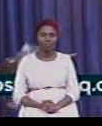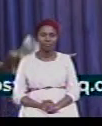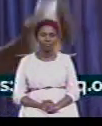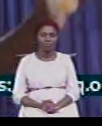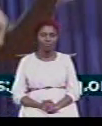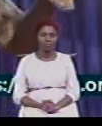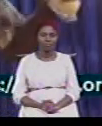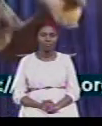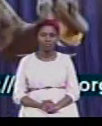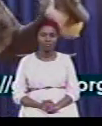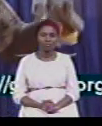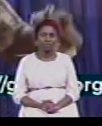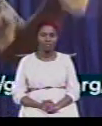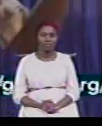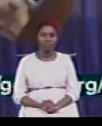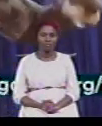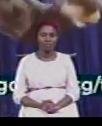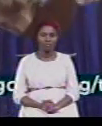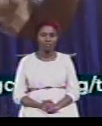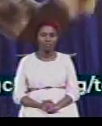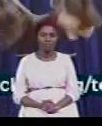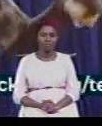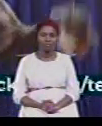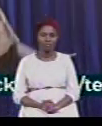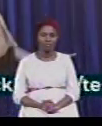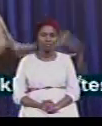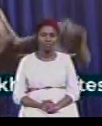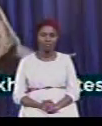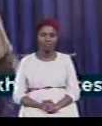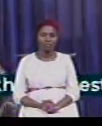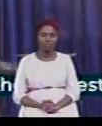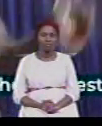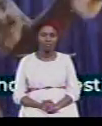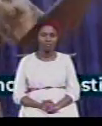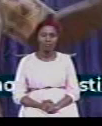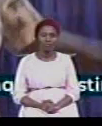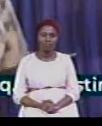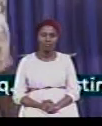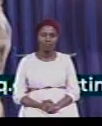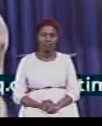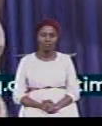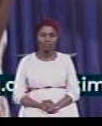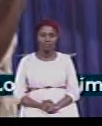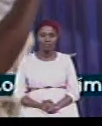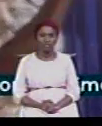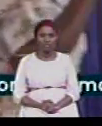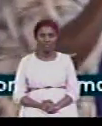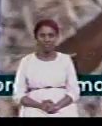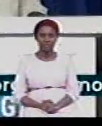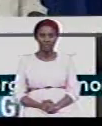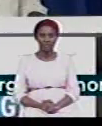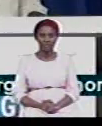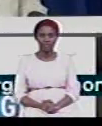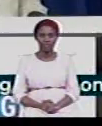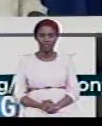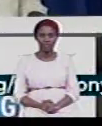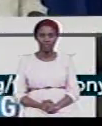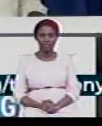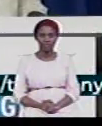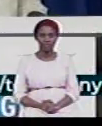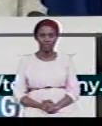amen na me ji nyankopon di de da beyin no aka na nyankopon be ma ye ho so wo yesu di mu amen